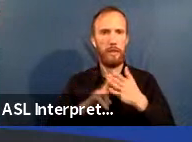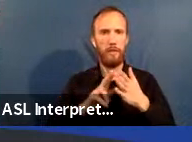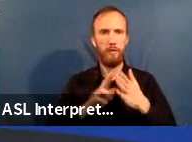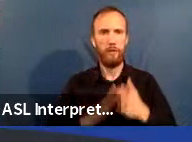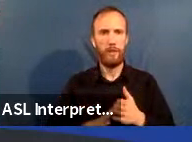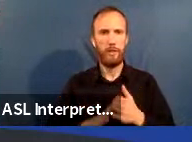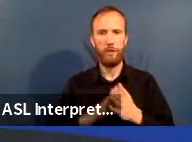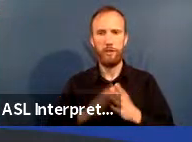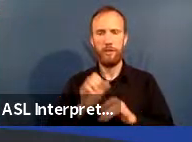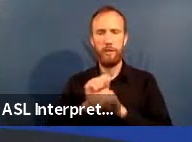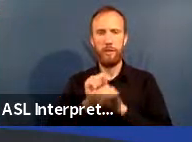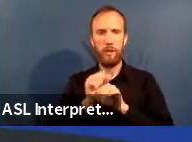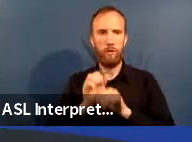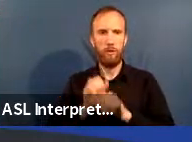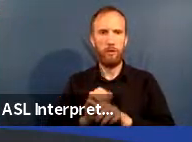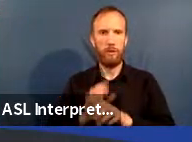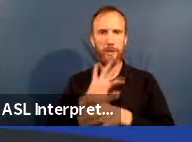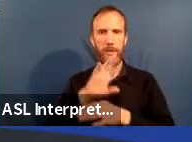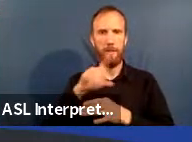awards?